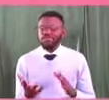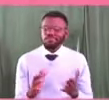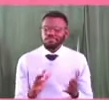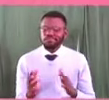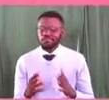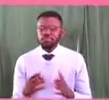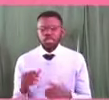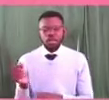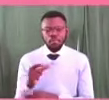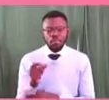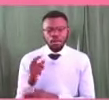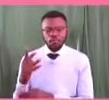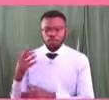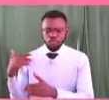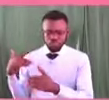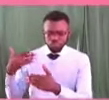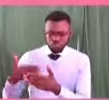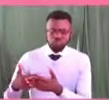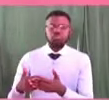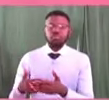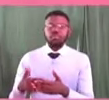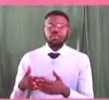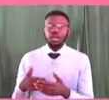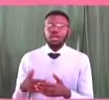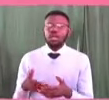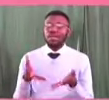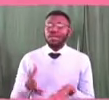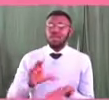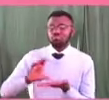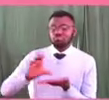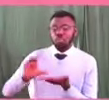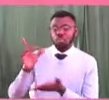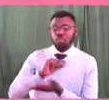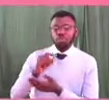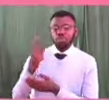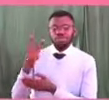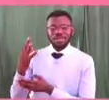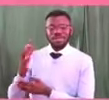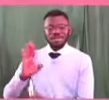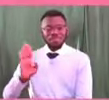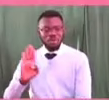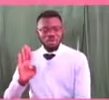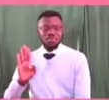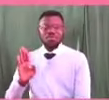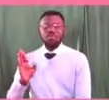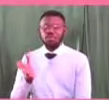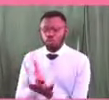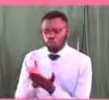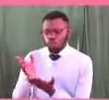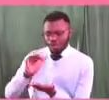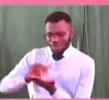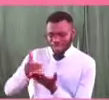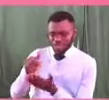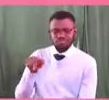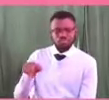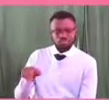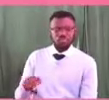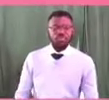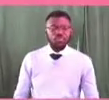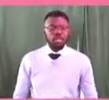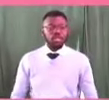4 months old. We have disbursed 23 billion shillings through that fund.